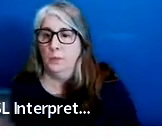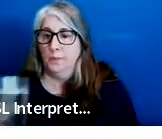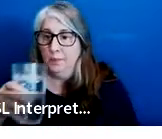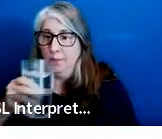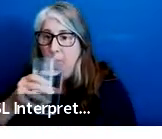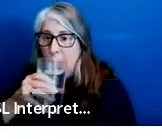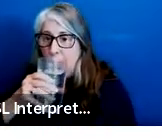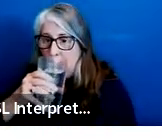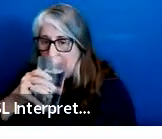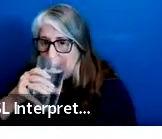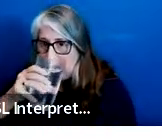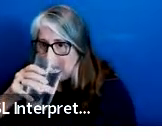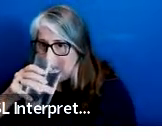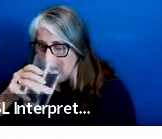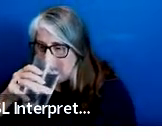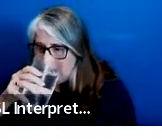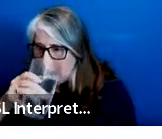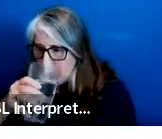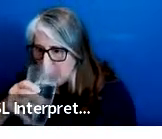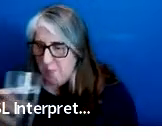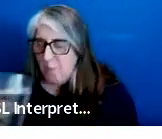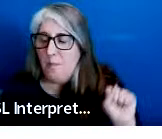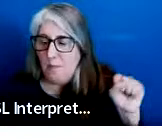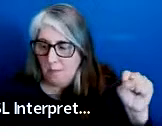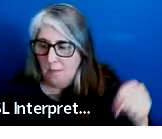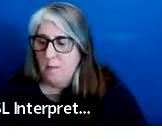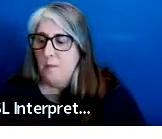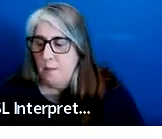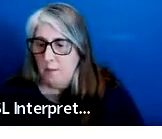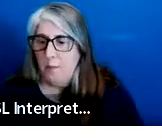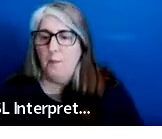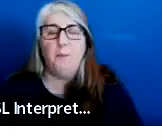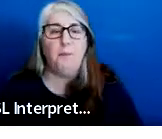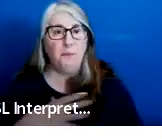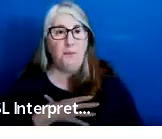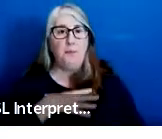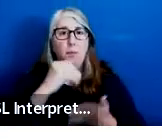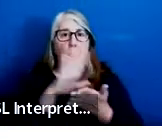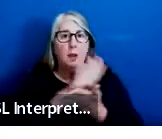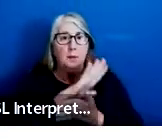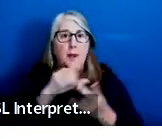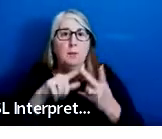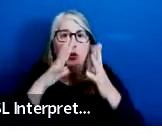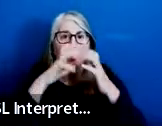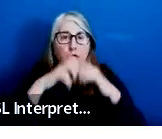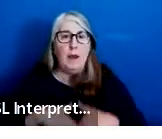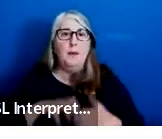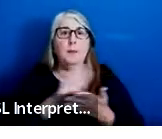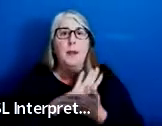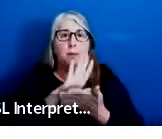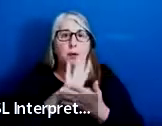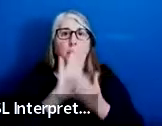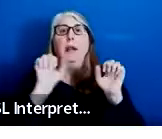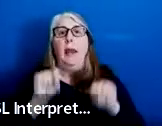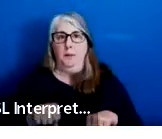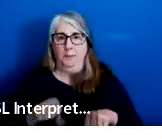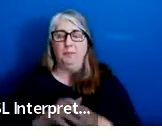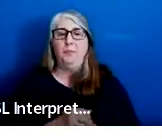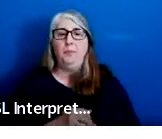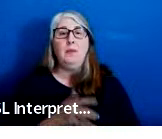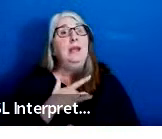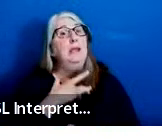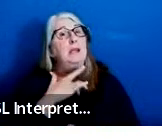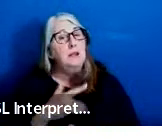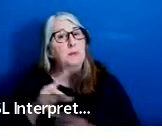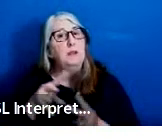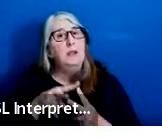They are. White paper and shredded paper is compostable. However, ideally, those items would go